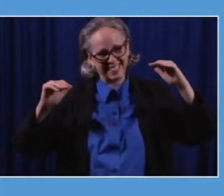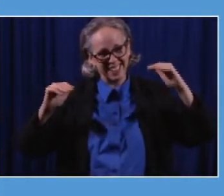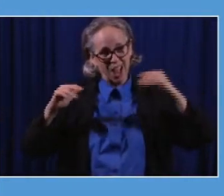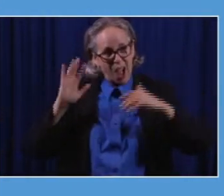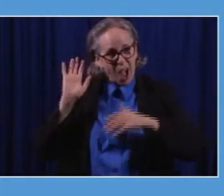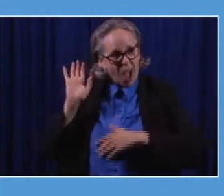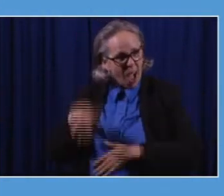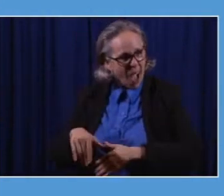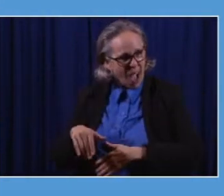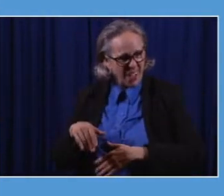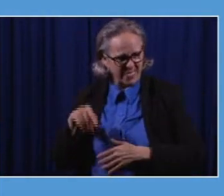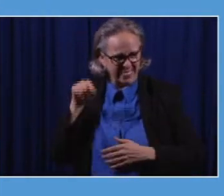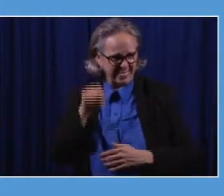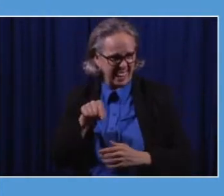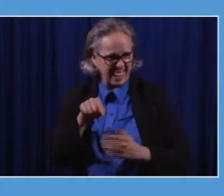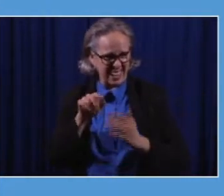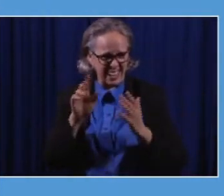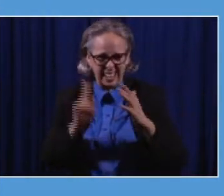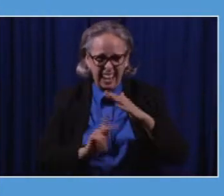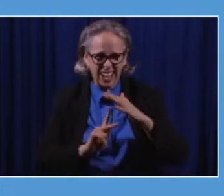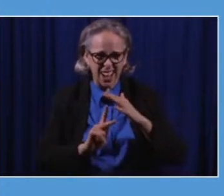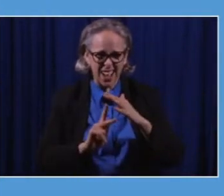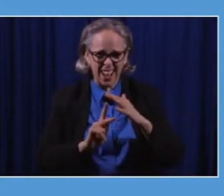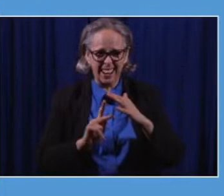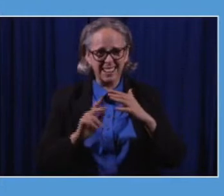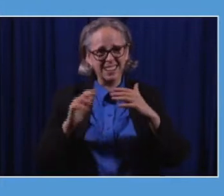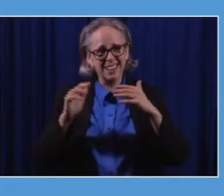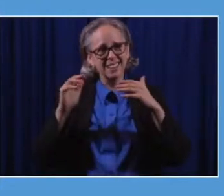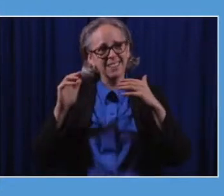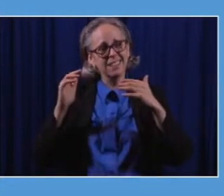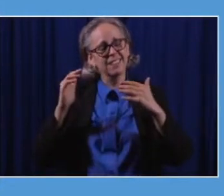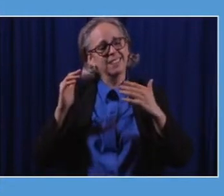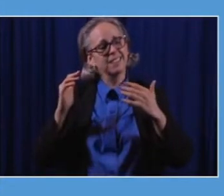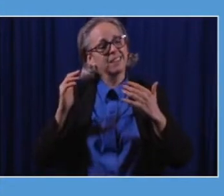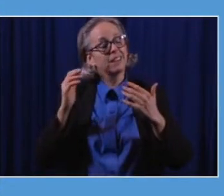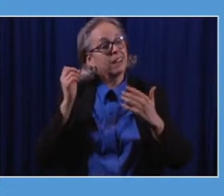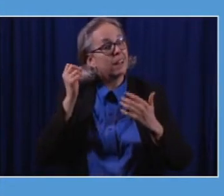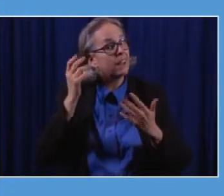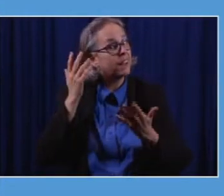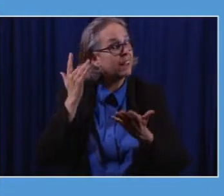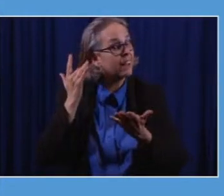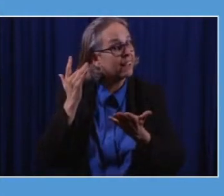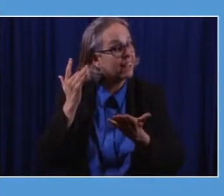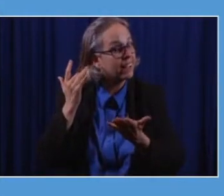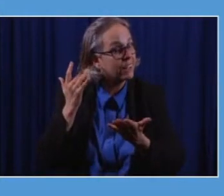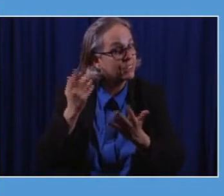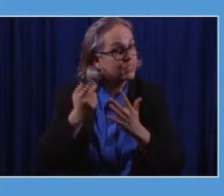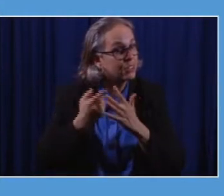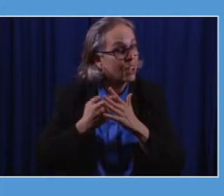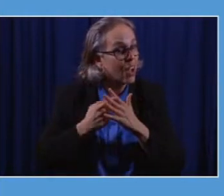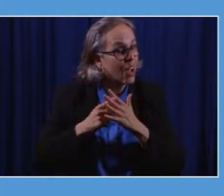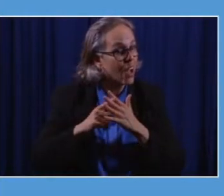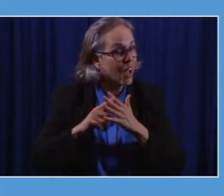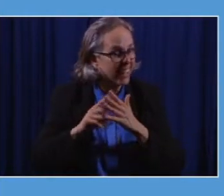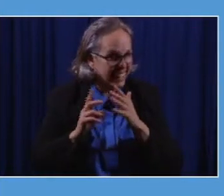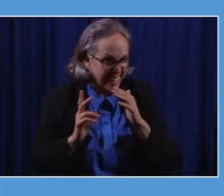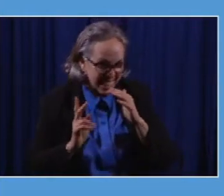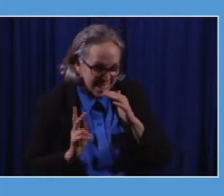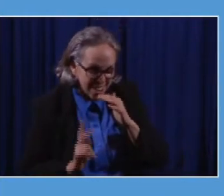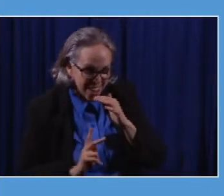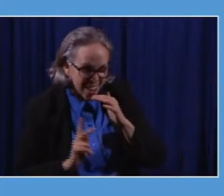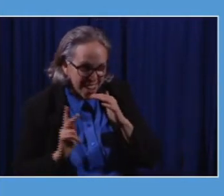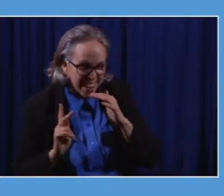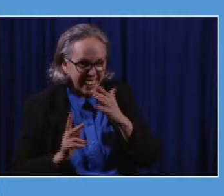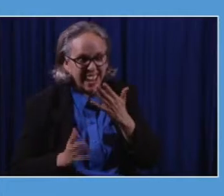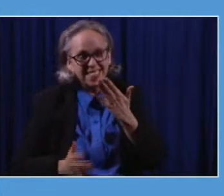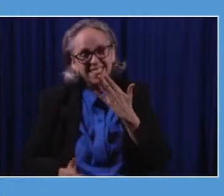and that says kindergarten here I come because you're starting what? Kindergarten. Thank you.